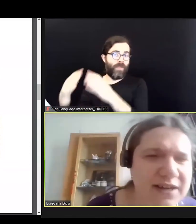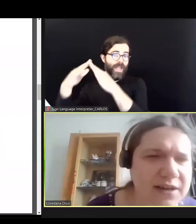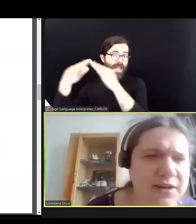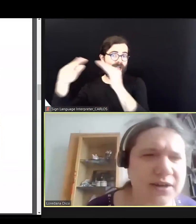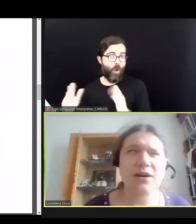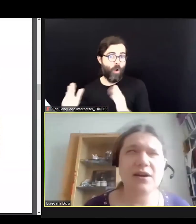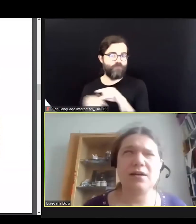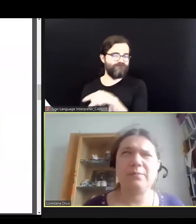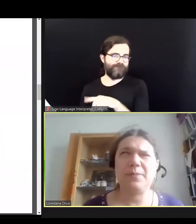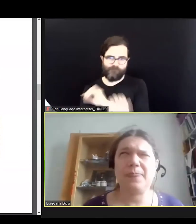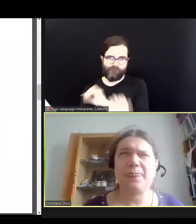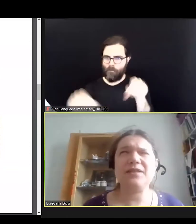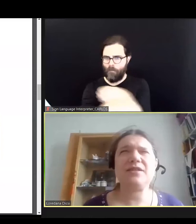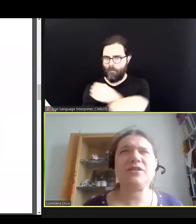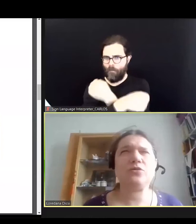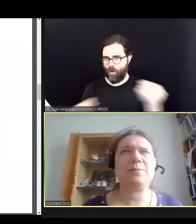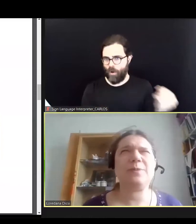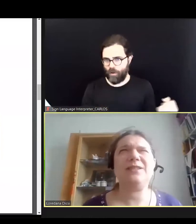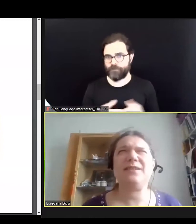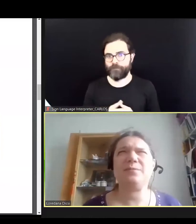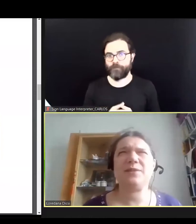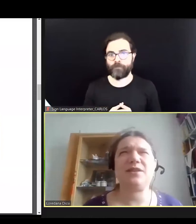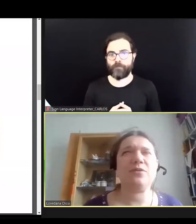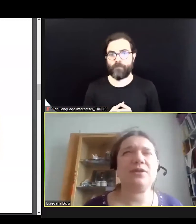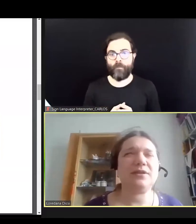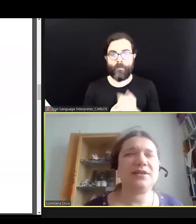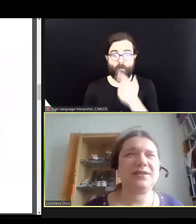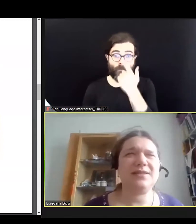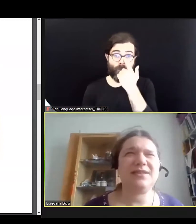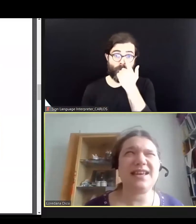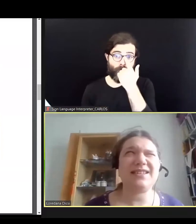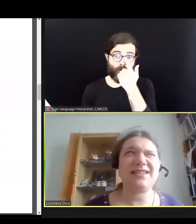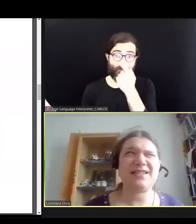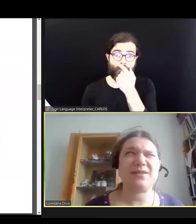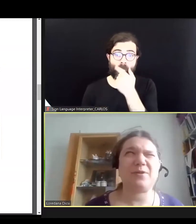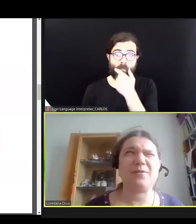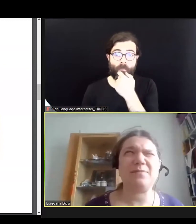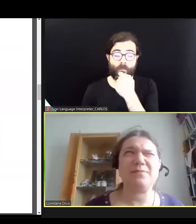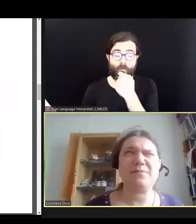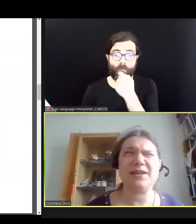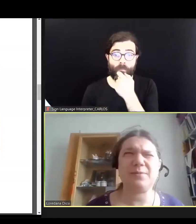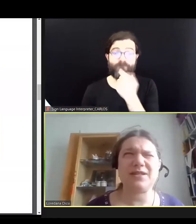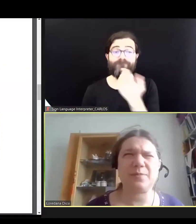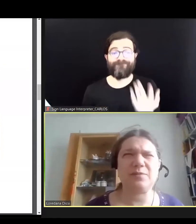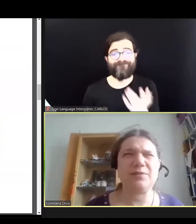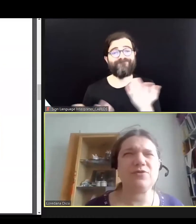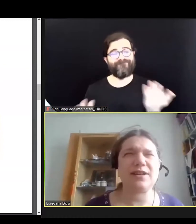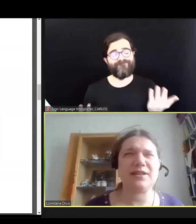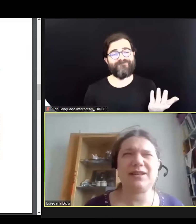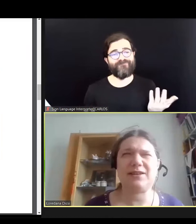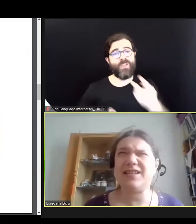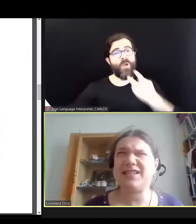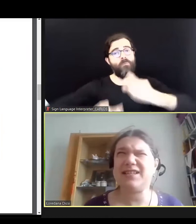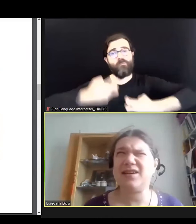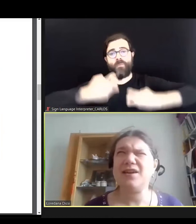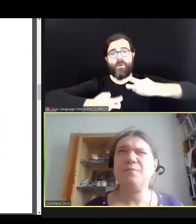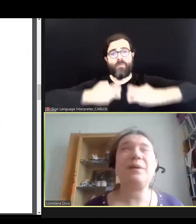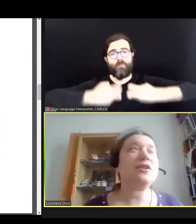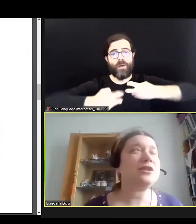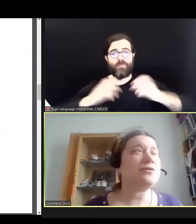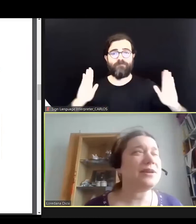not able to come, and I can do certain things, but not everything alone. So